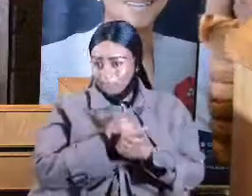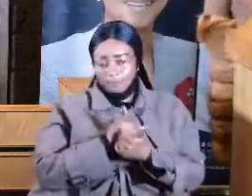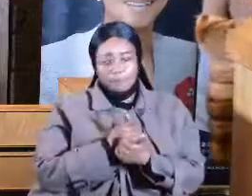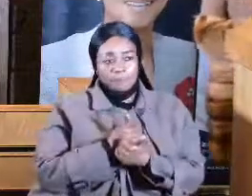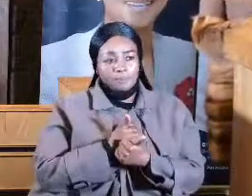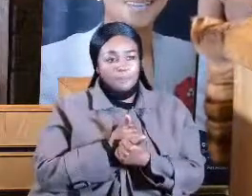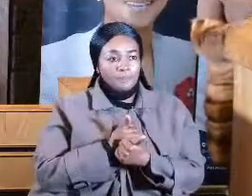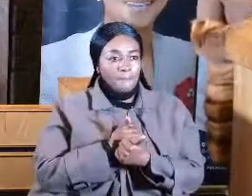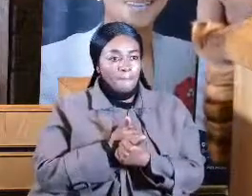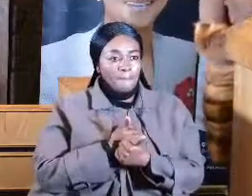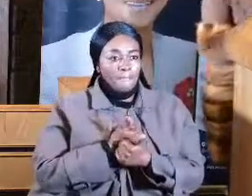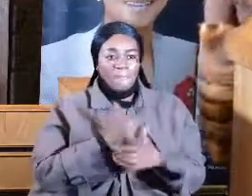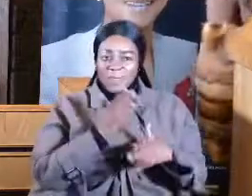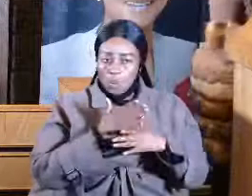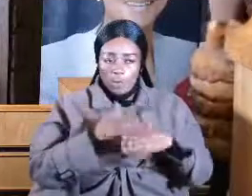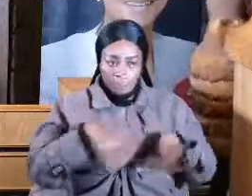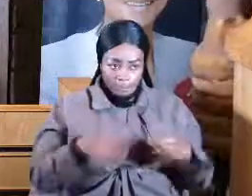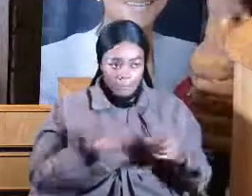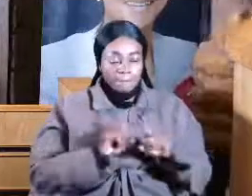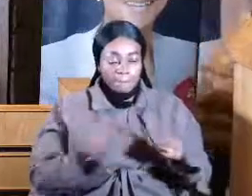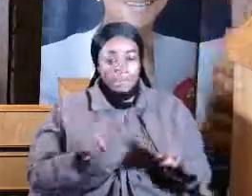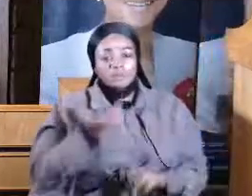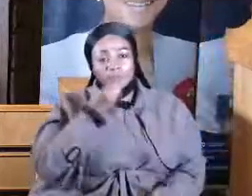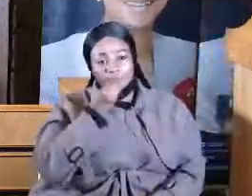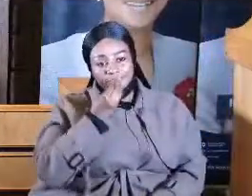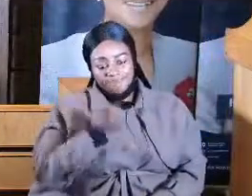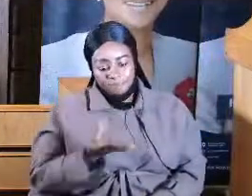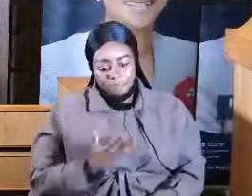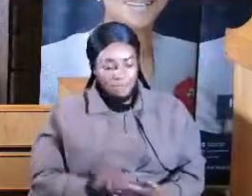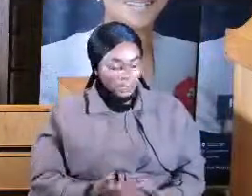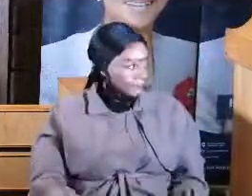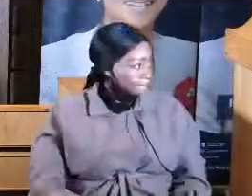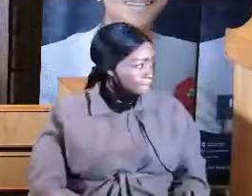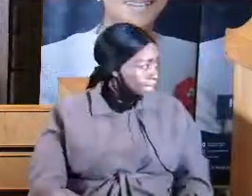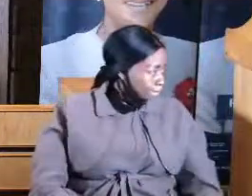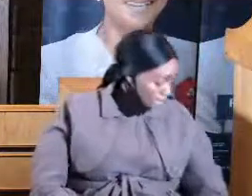when she's not working. Over to you.